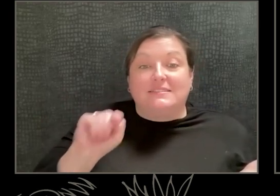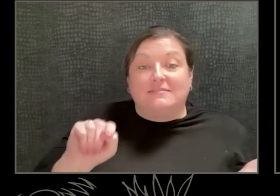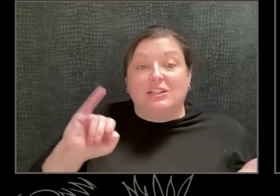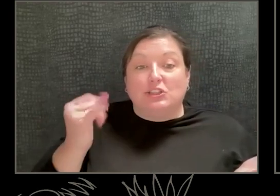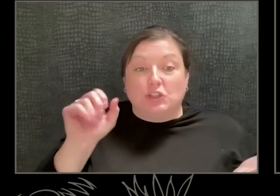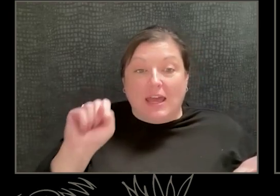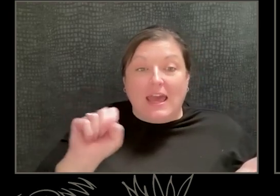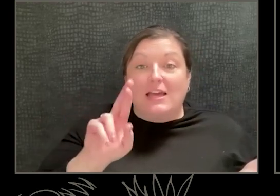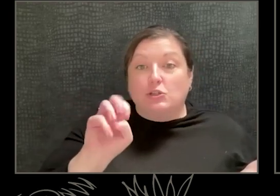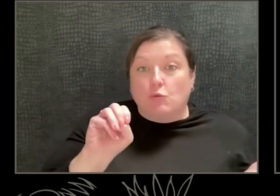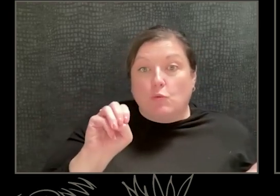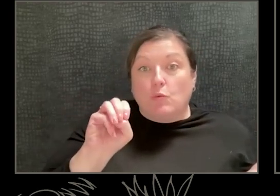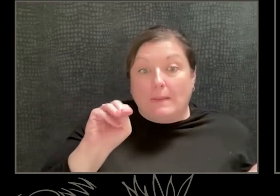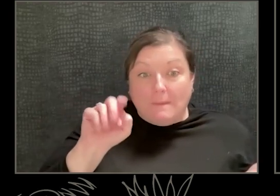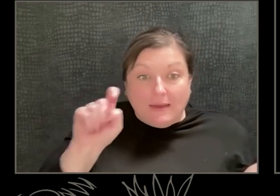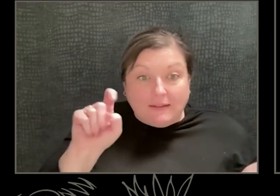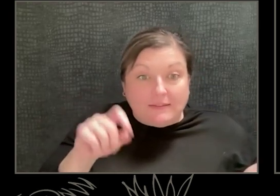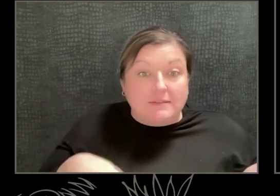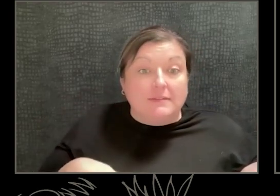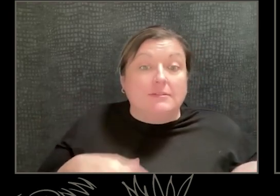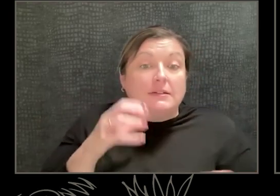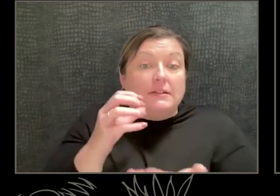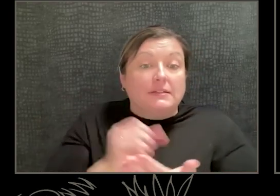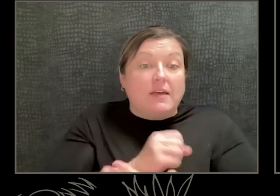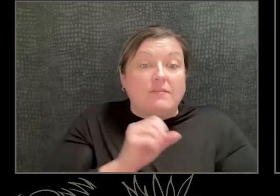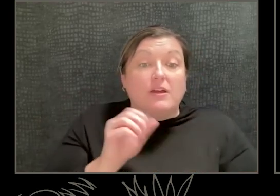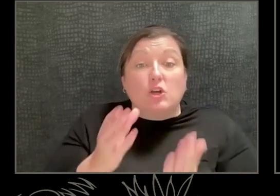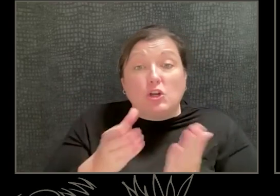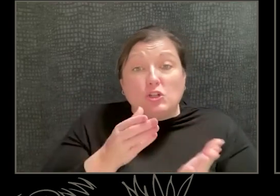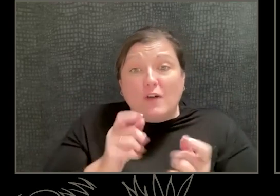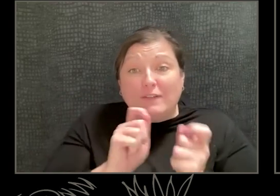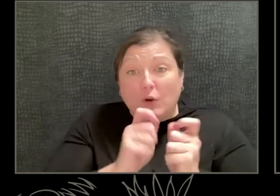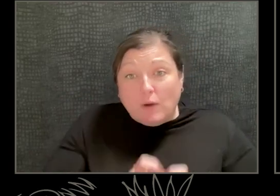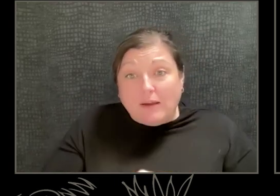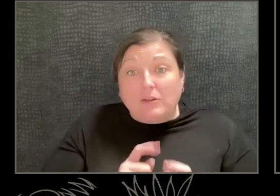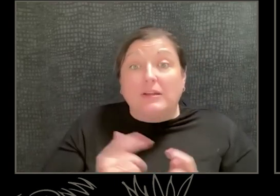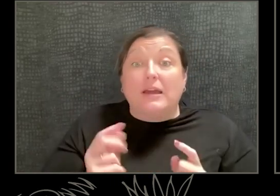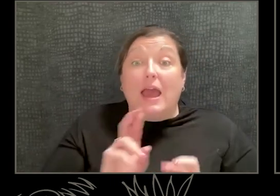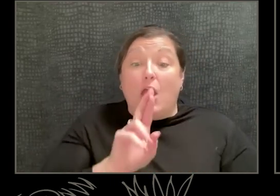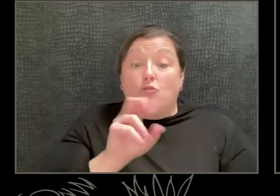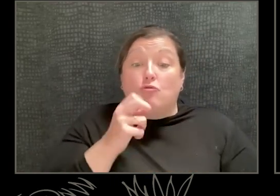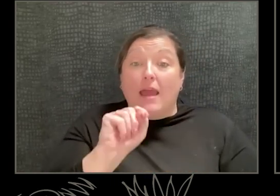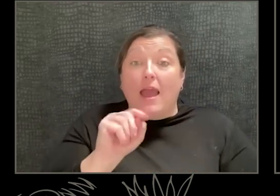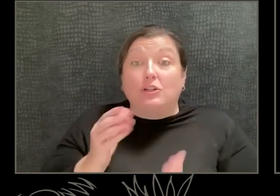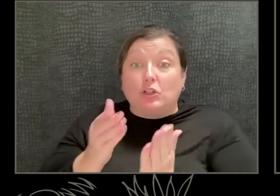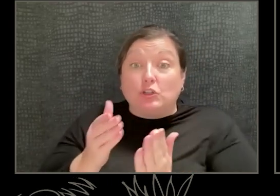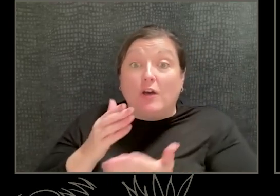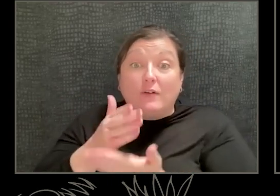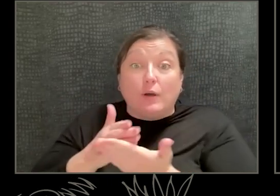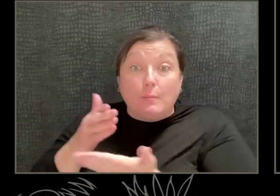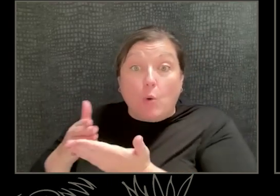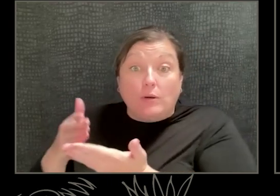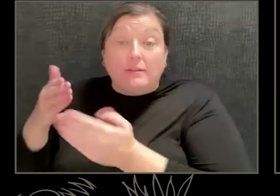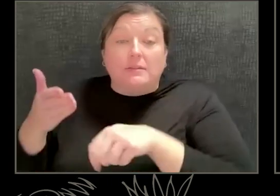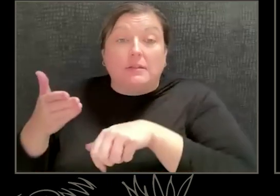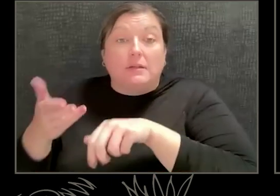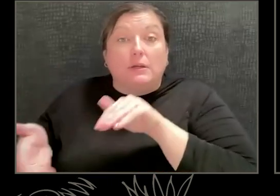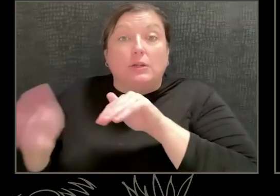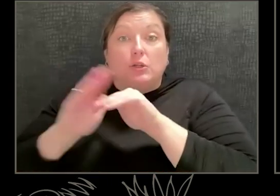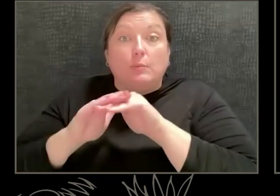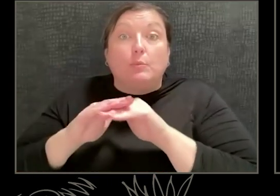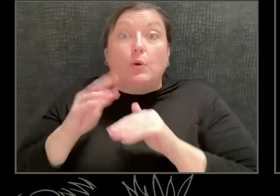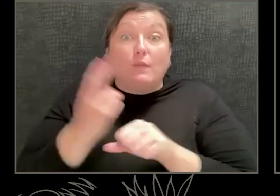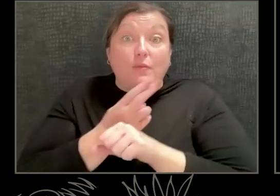of server-side rendering and React server components in order to improve user